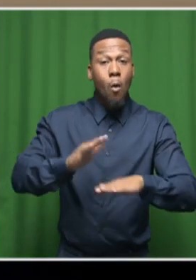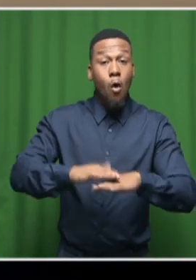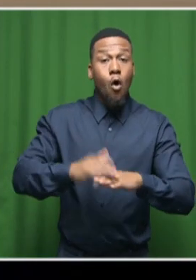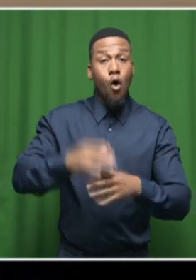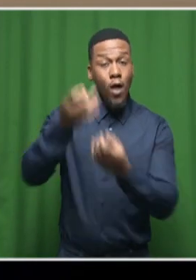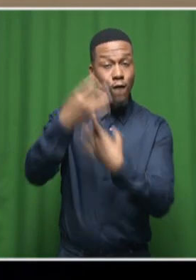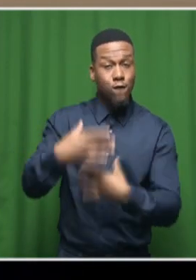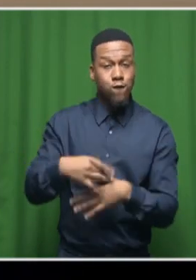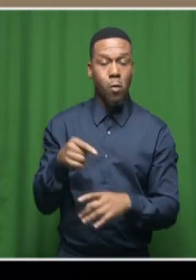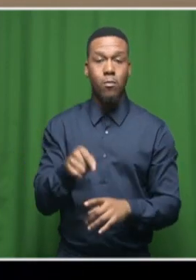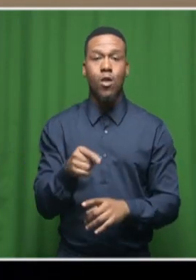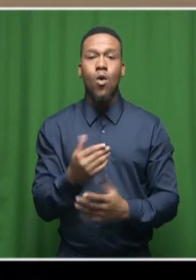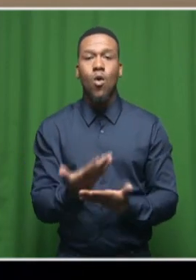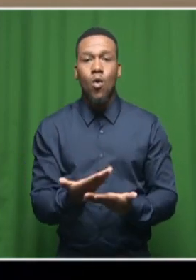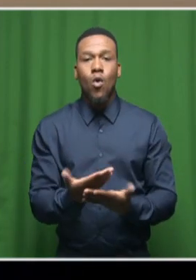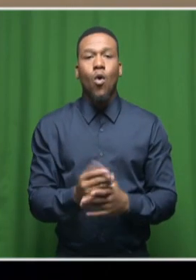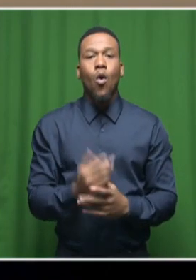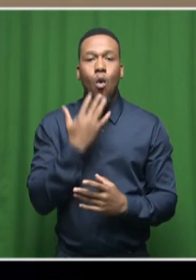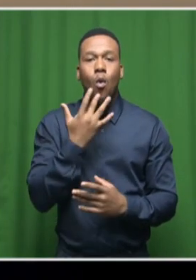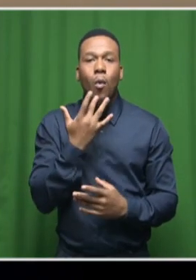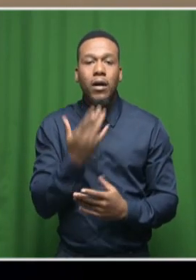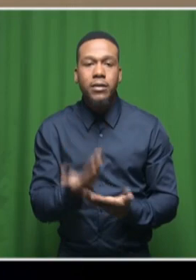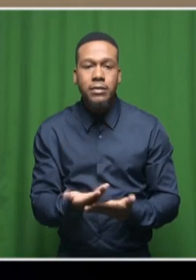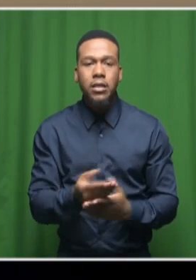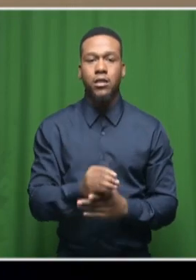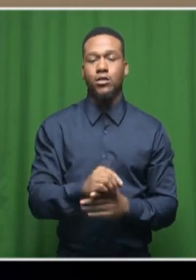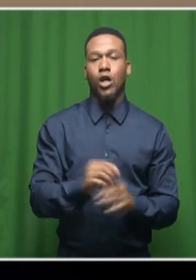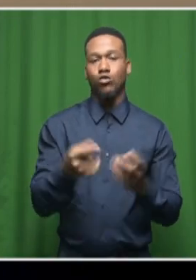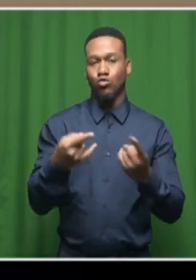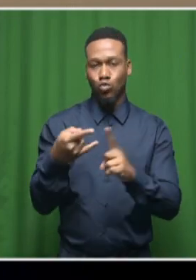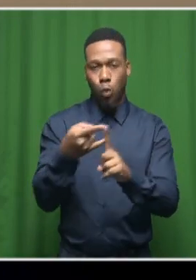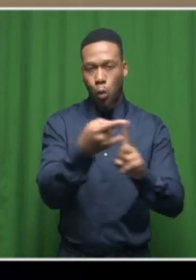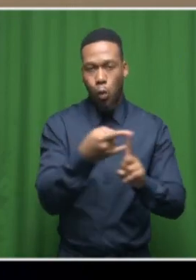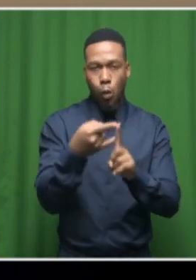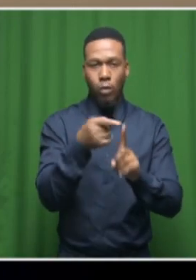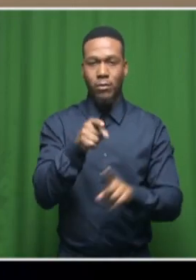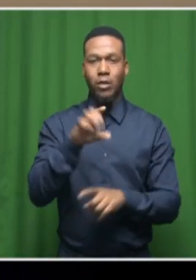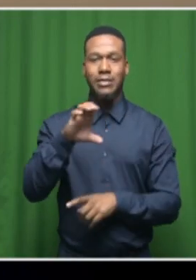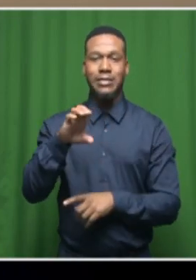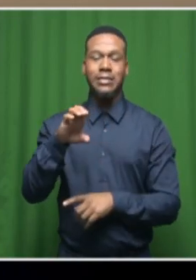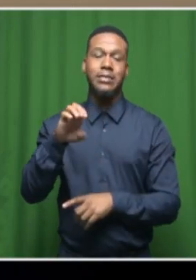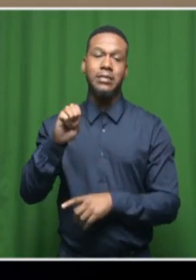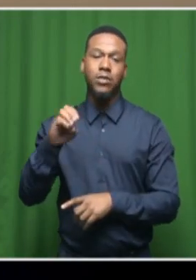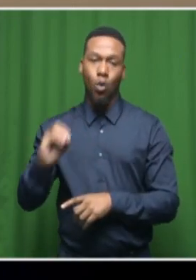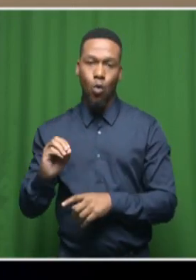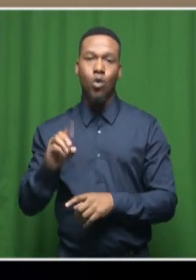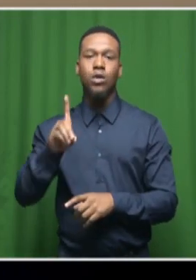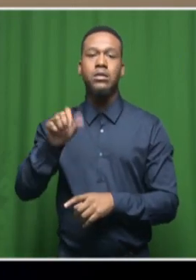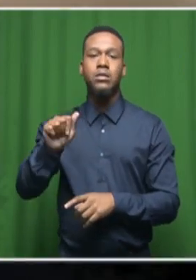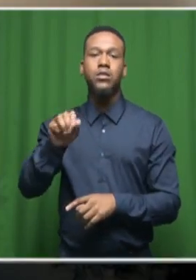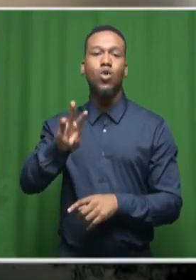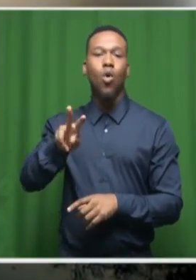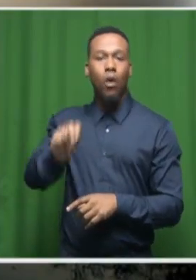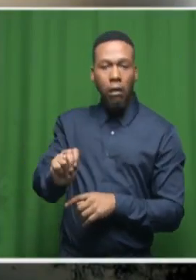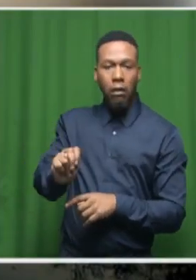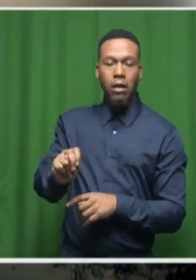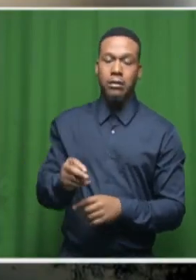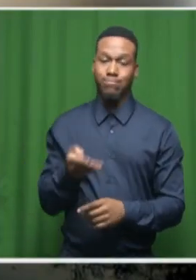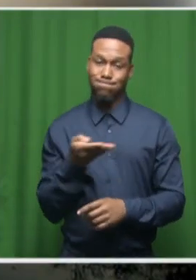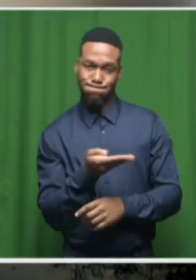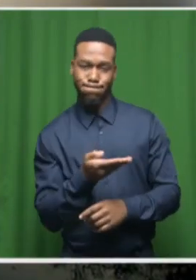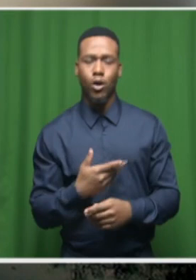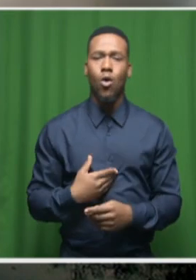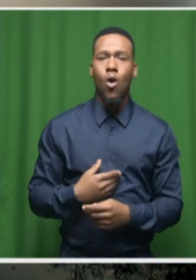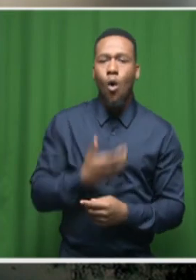taking place this coming weekend, we're joined on Zoom by Conhill's CEO, Robertson. Dawn, a very good morning to you. A